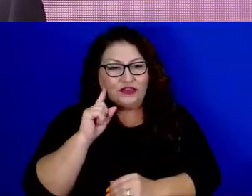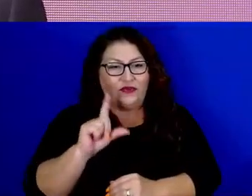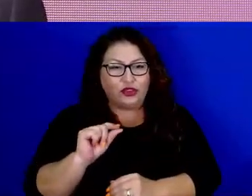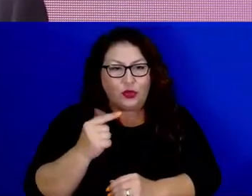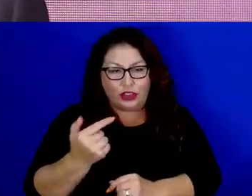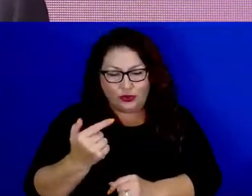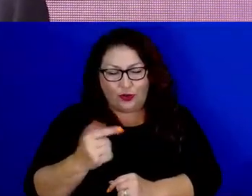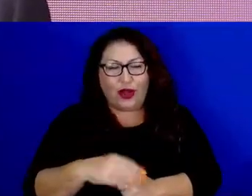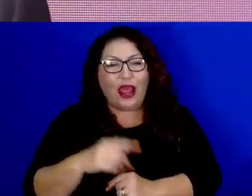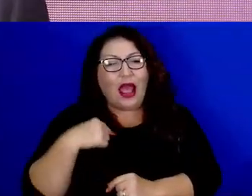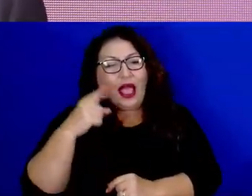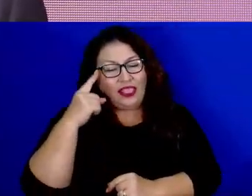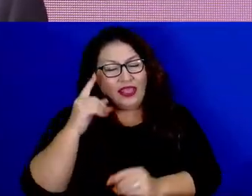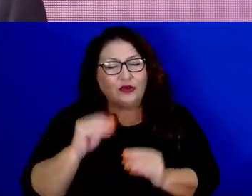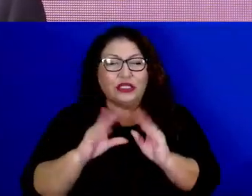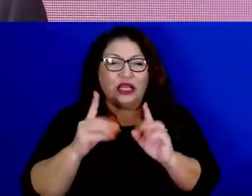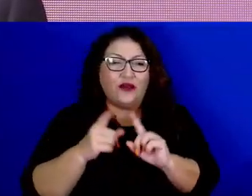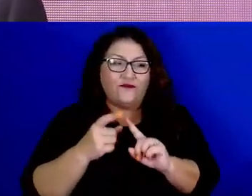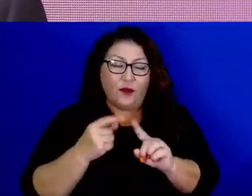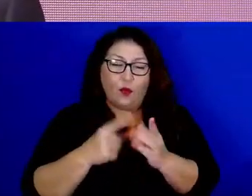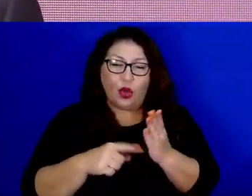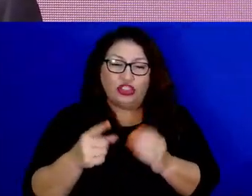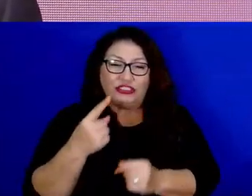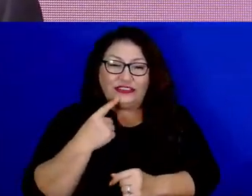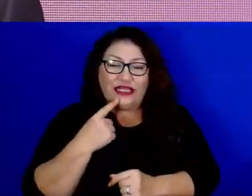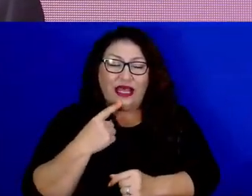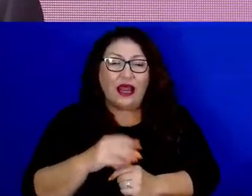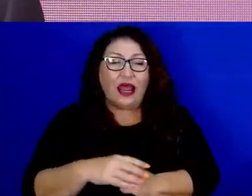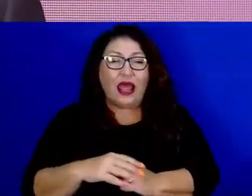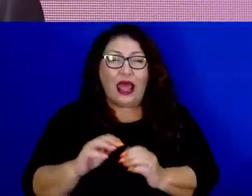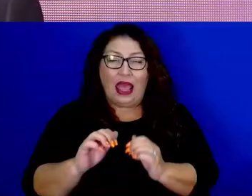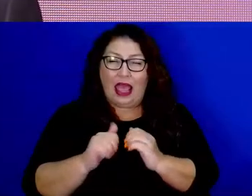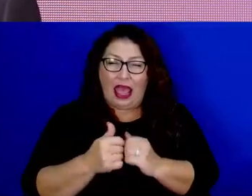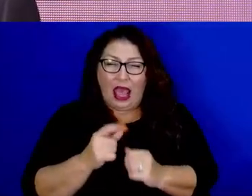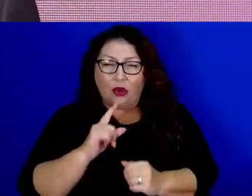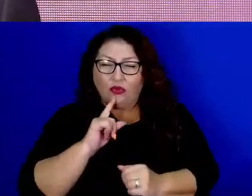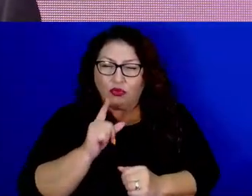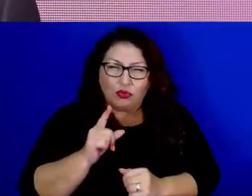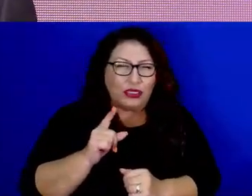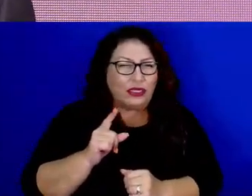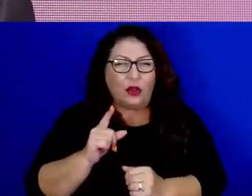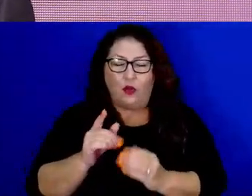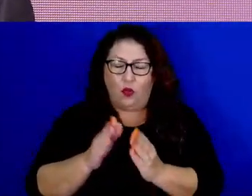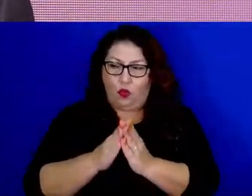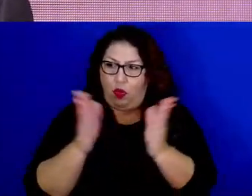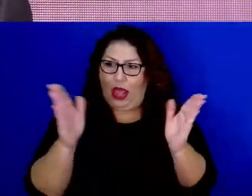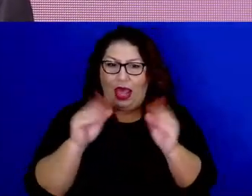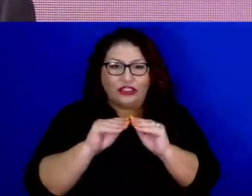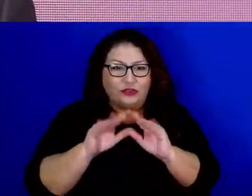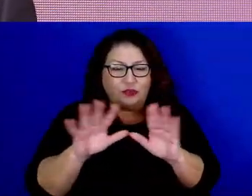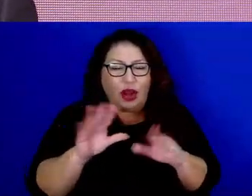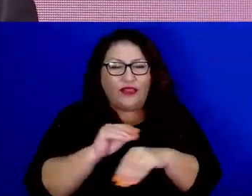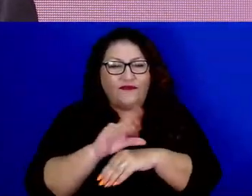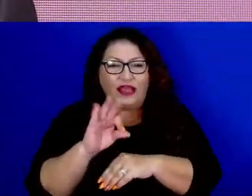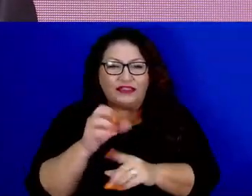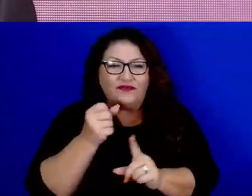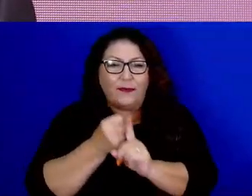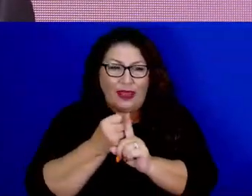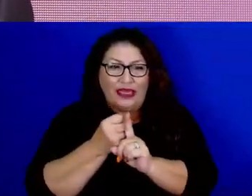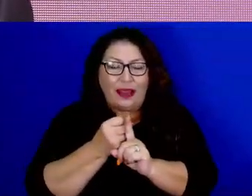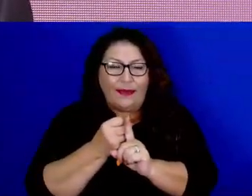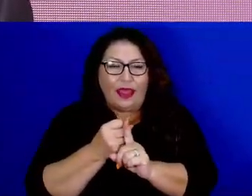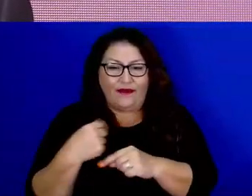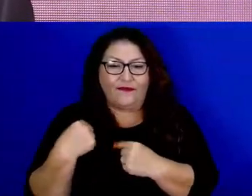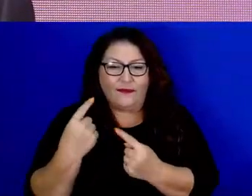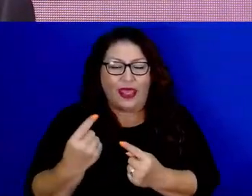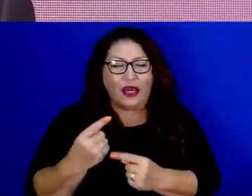clear from what she was saying how pervasive and how widespread the effects of the pandemic have been on so many issues of our